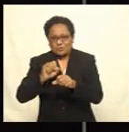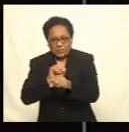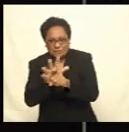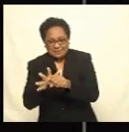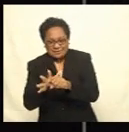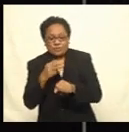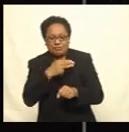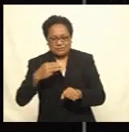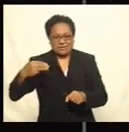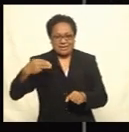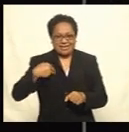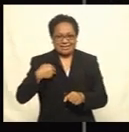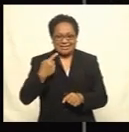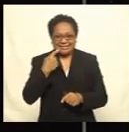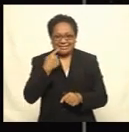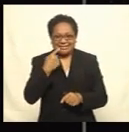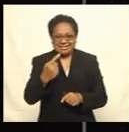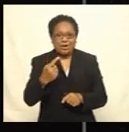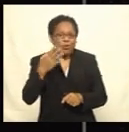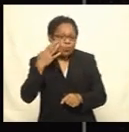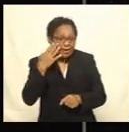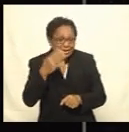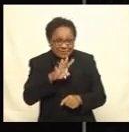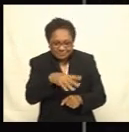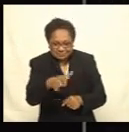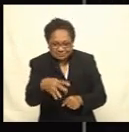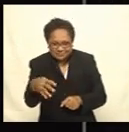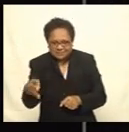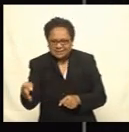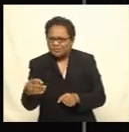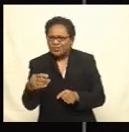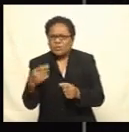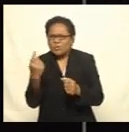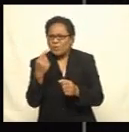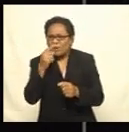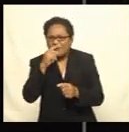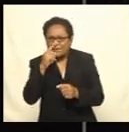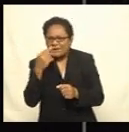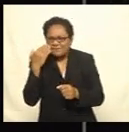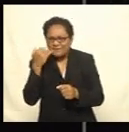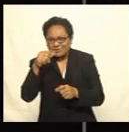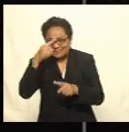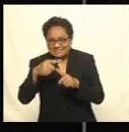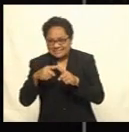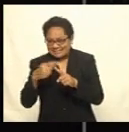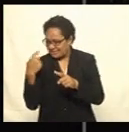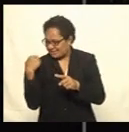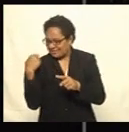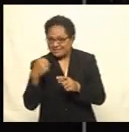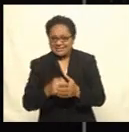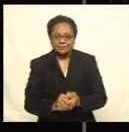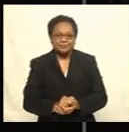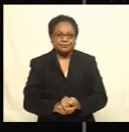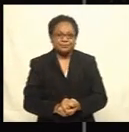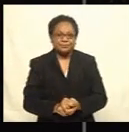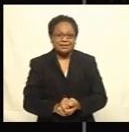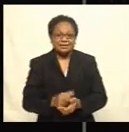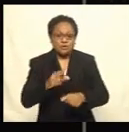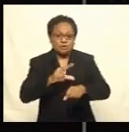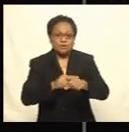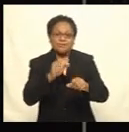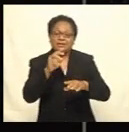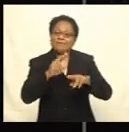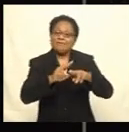Health Ministry upon investigations into the recent cases announced this evening and earlier in the week. Dr. Fong says